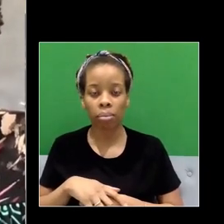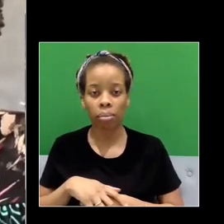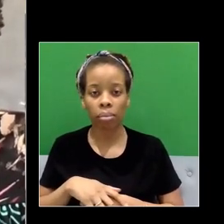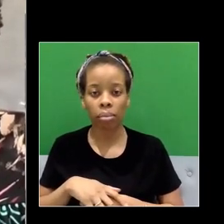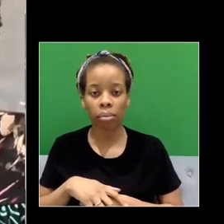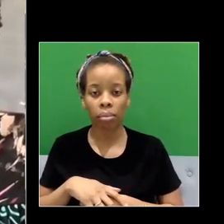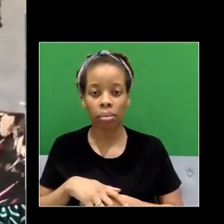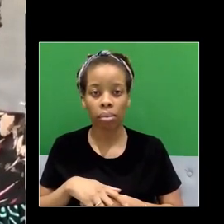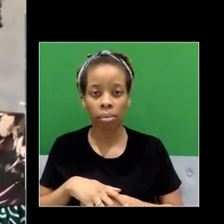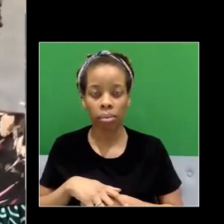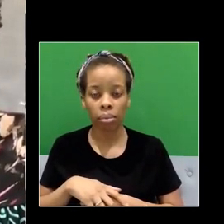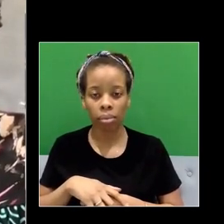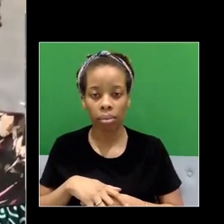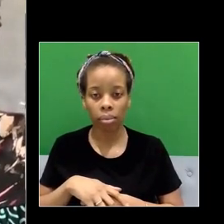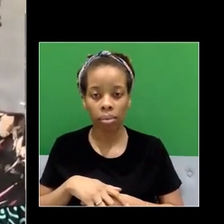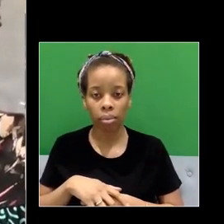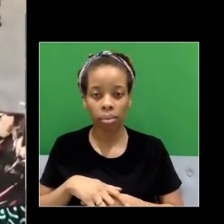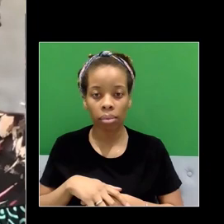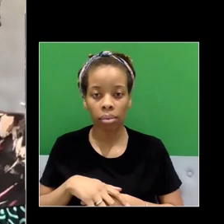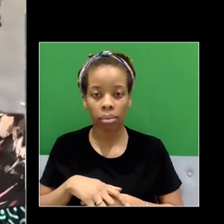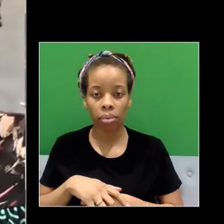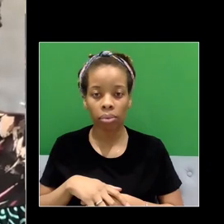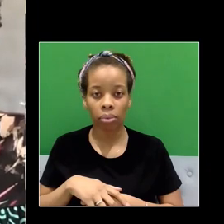I'm really struck by is